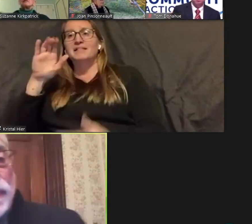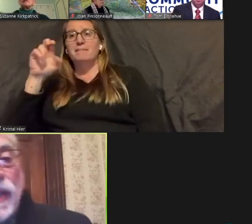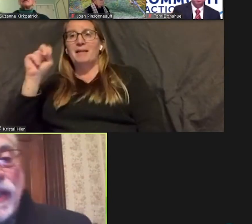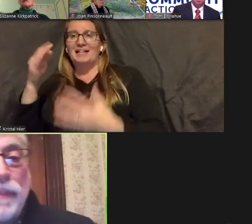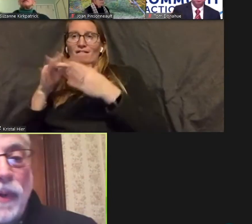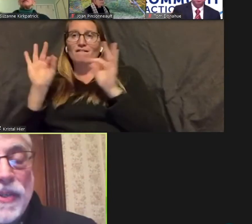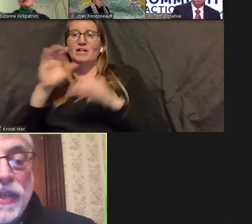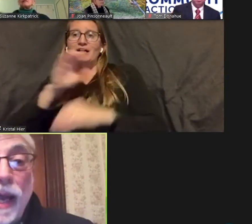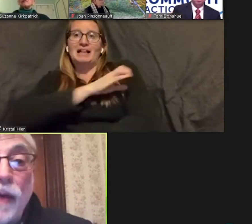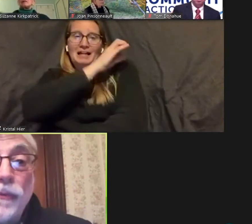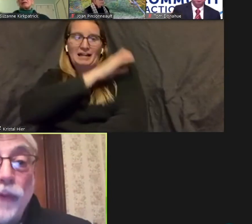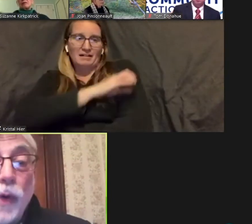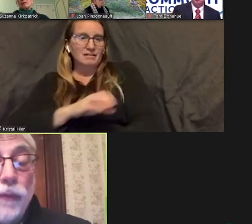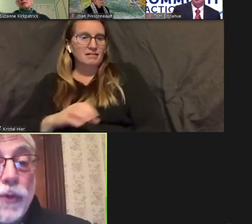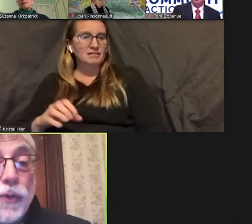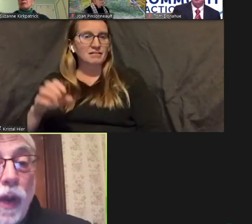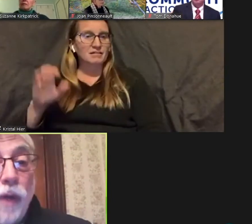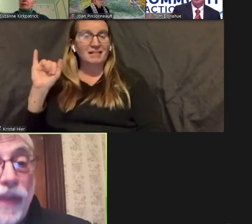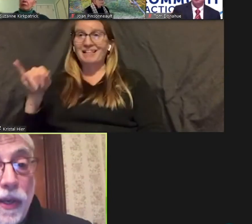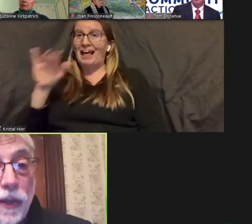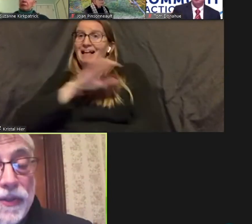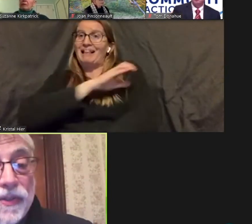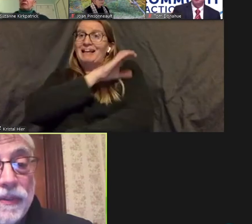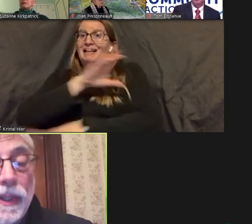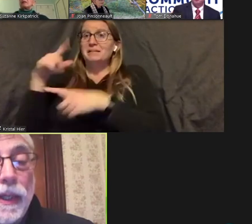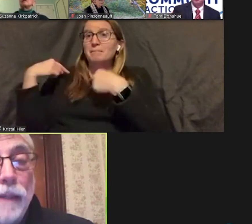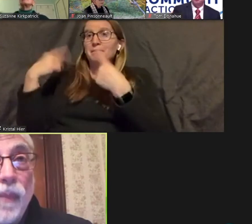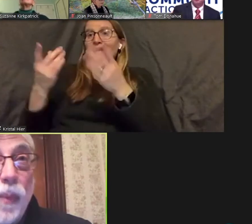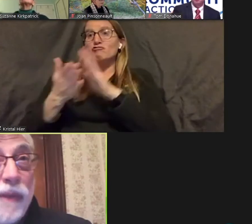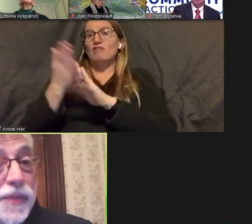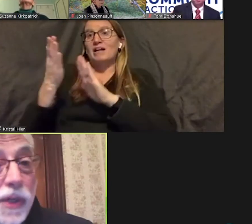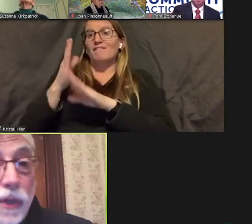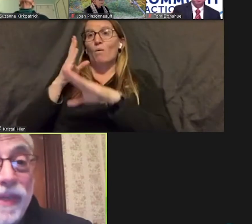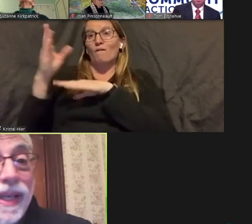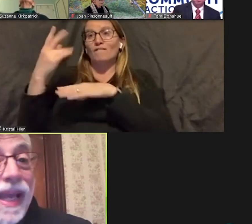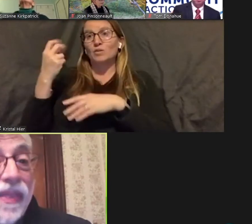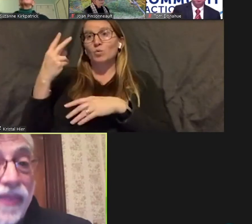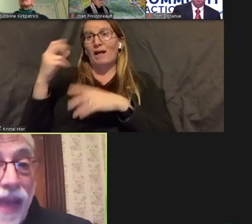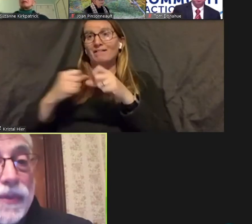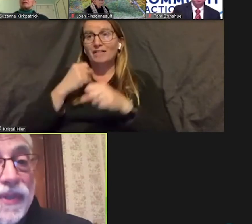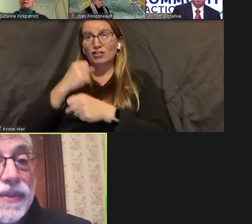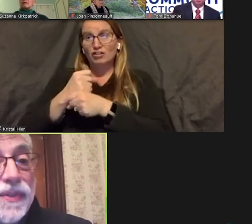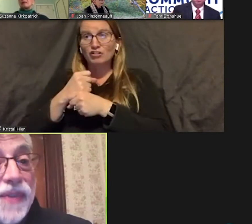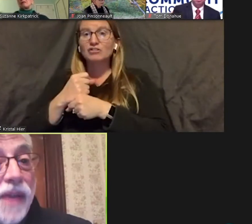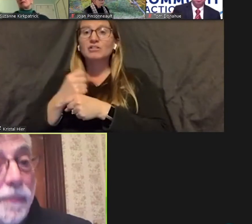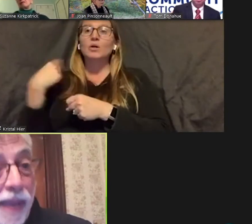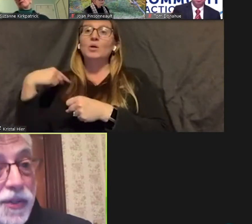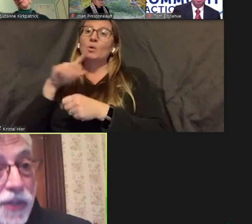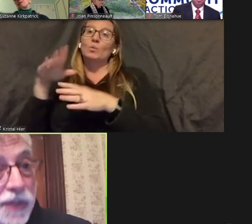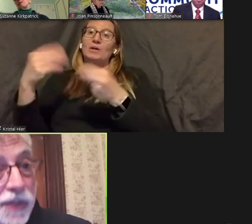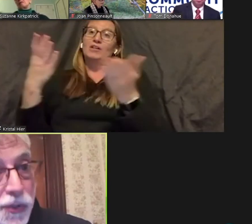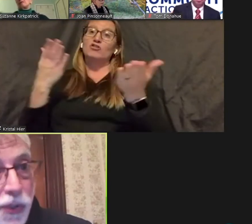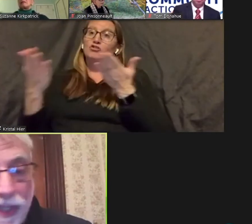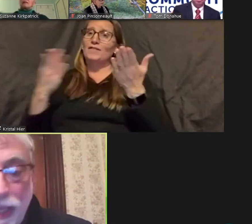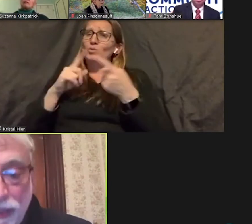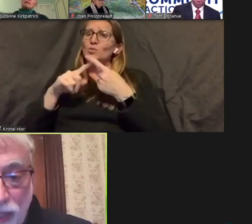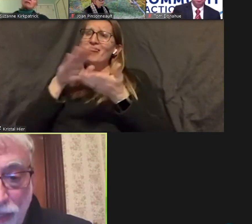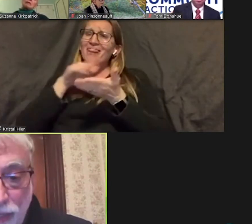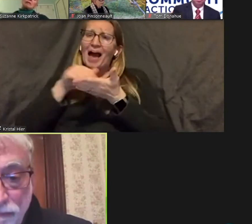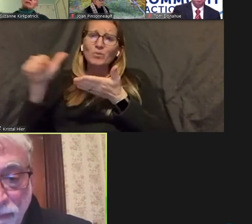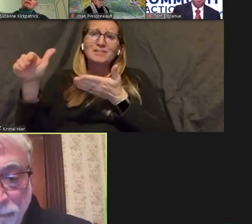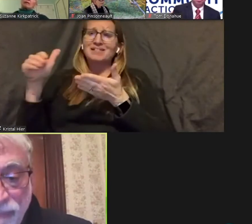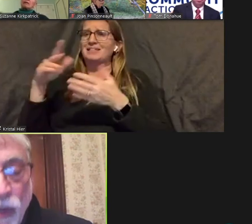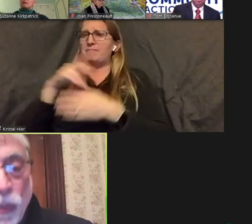The clinic's been in operation now for over 12 years. We've served thousands of patients during